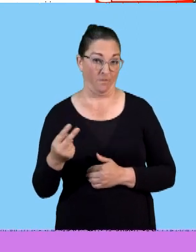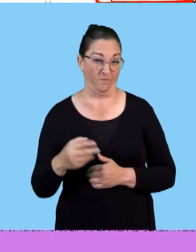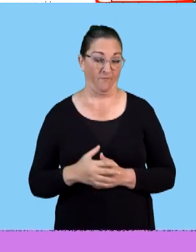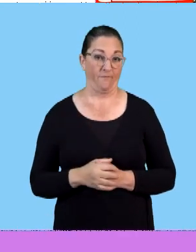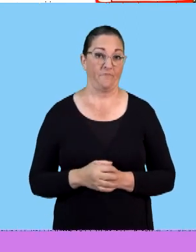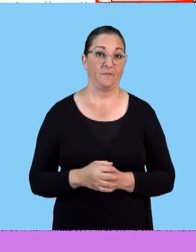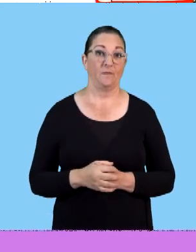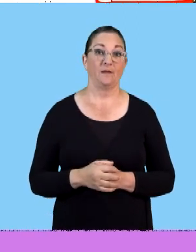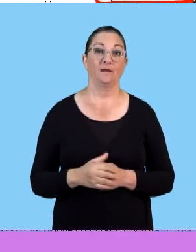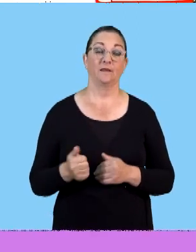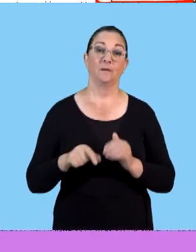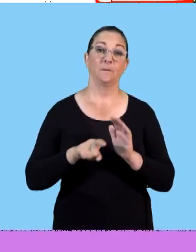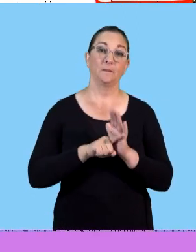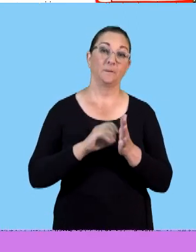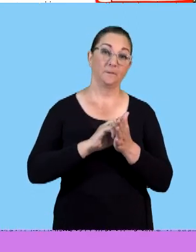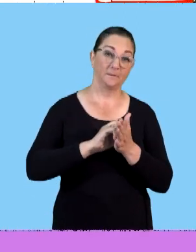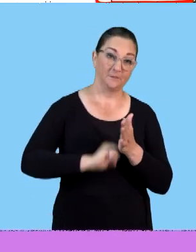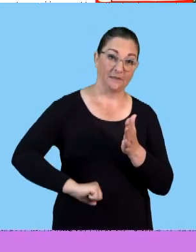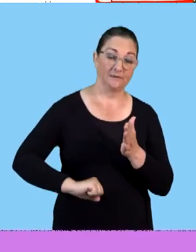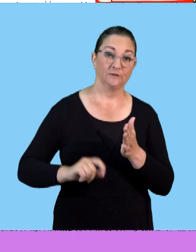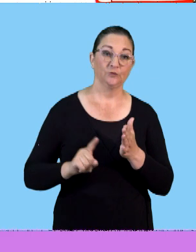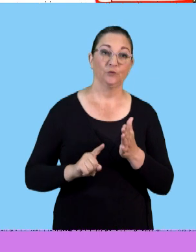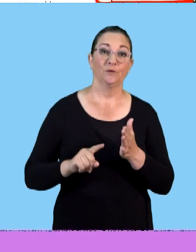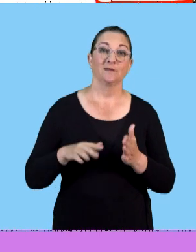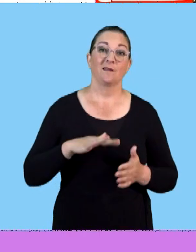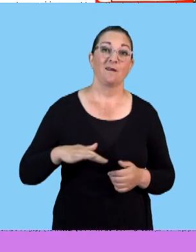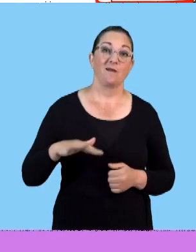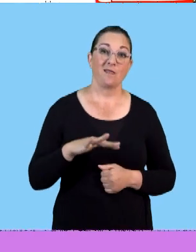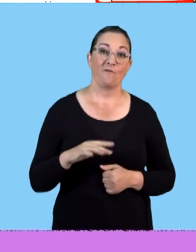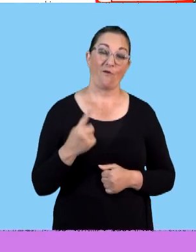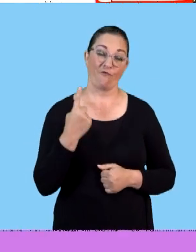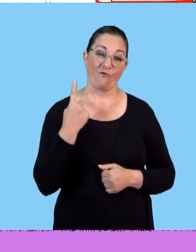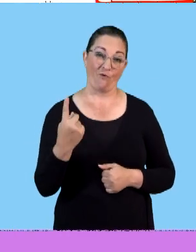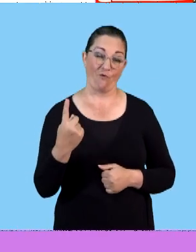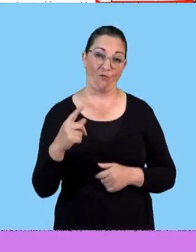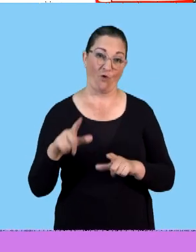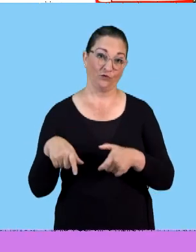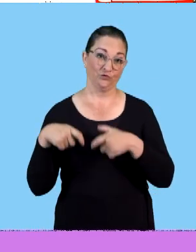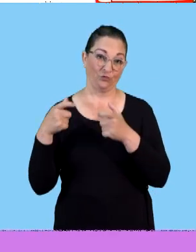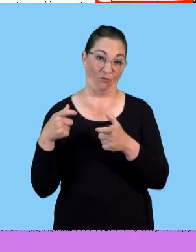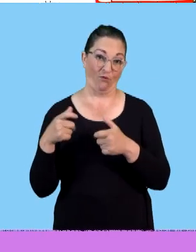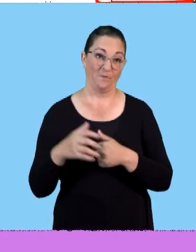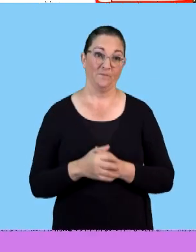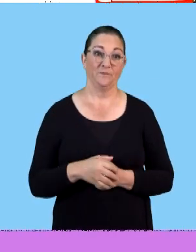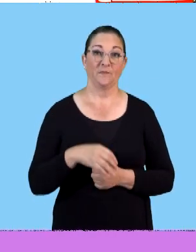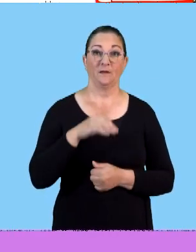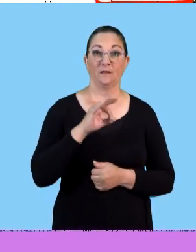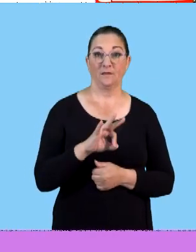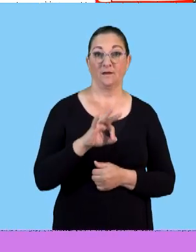centimeters, right, minus, right, the area of one stocking, right? So that will